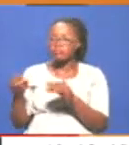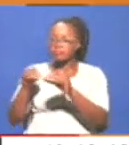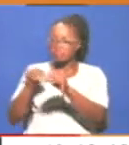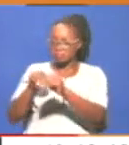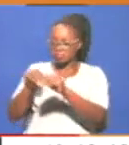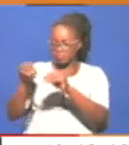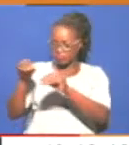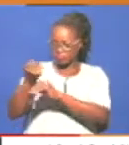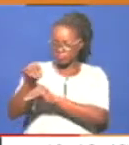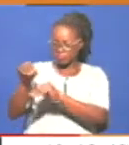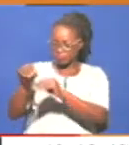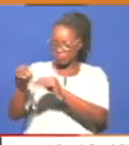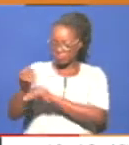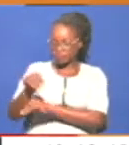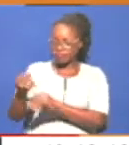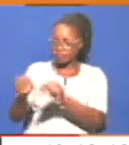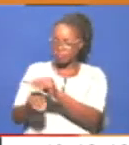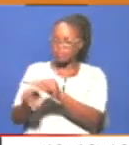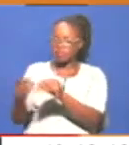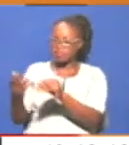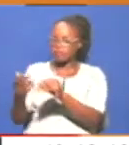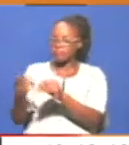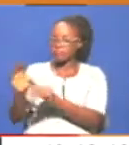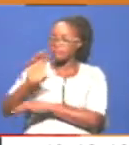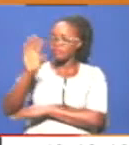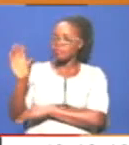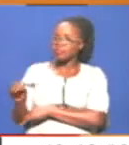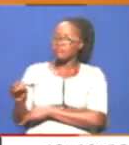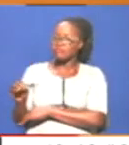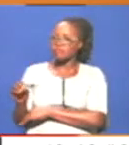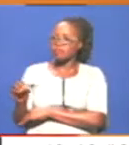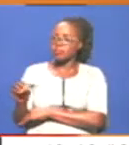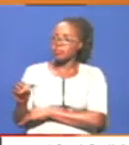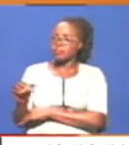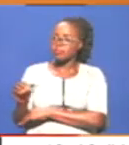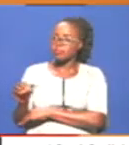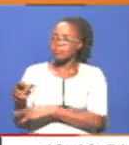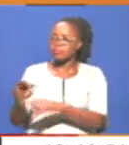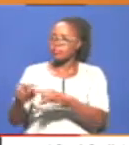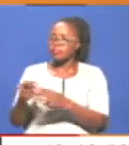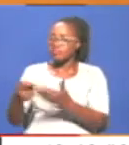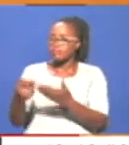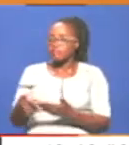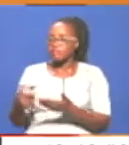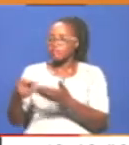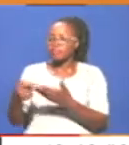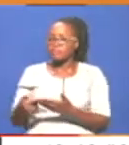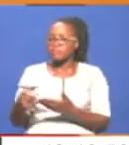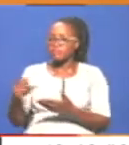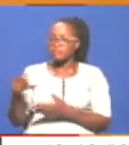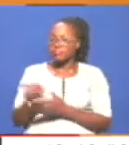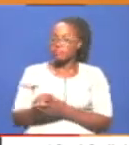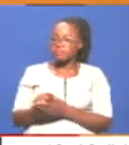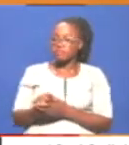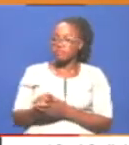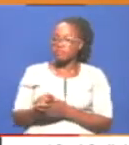that we've got various areas, even on the continent, when you sit down and discuss, you know, the arbiters, all of them have got to look at